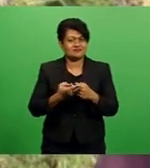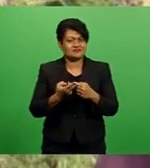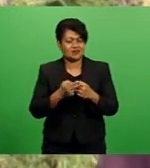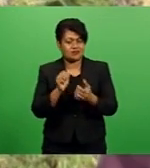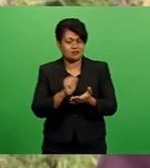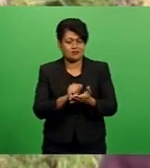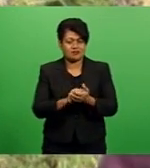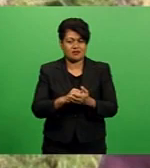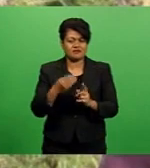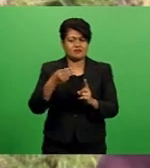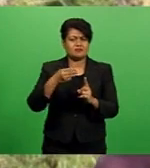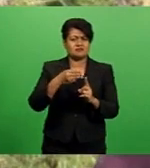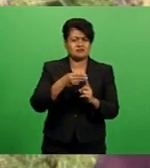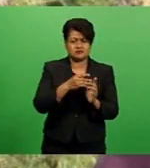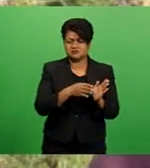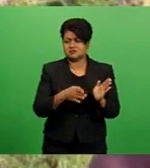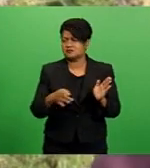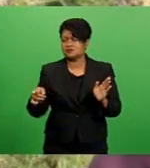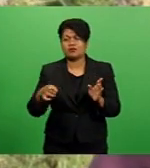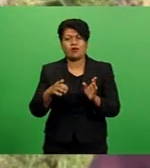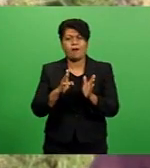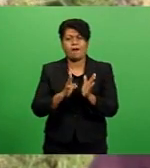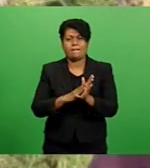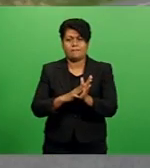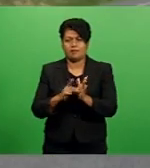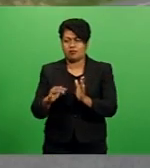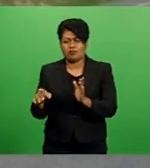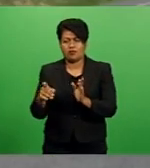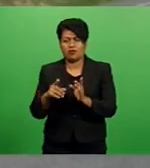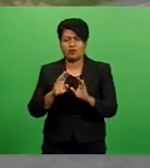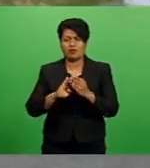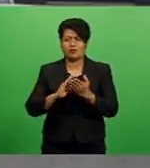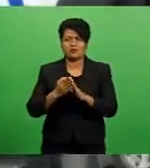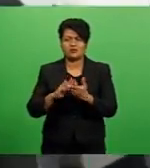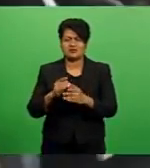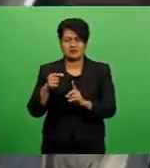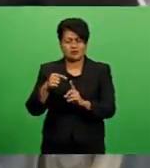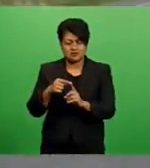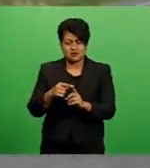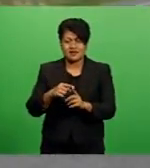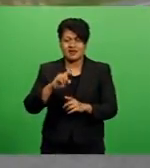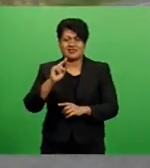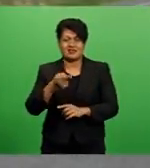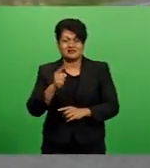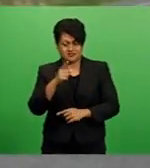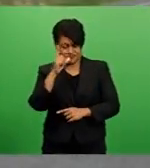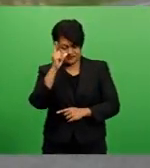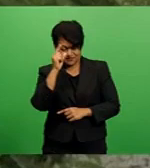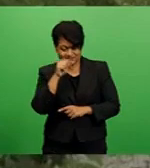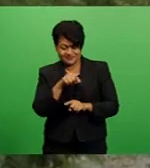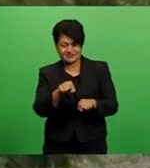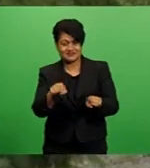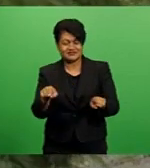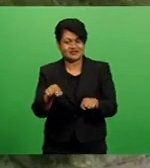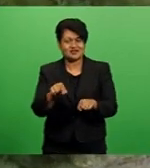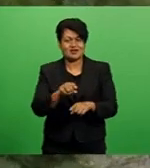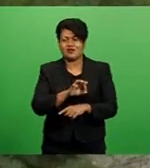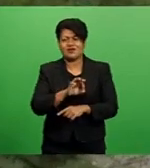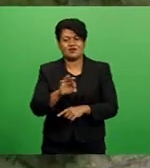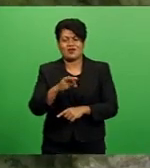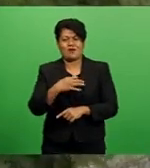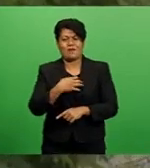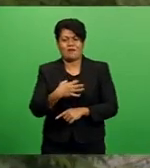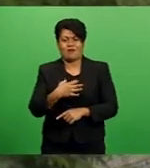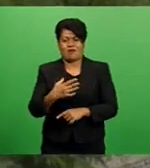up until the Mulumulo community post, thousands of Fijians staying in this area will no longer be subjected to